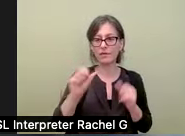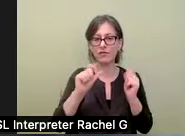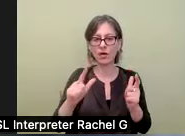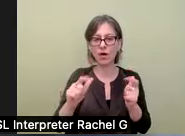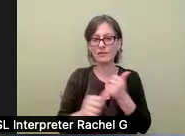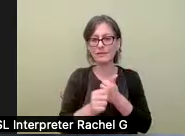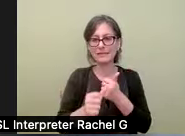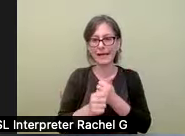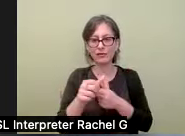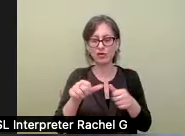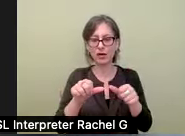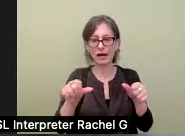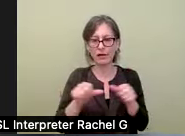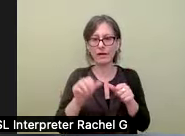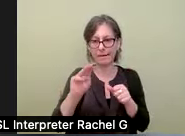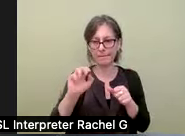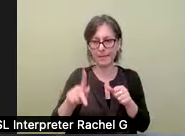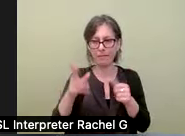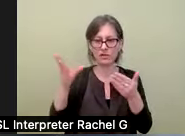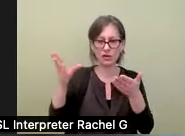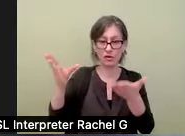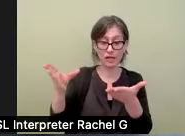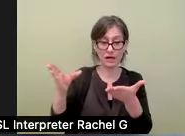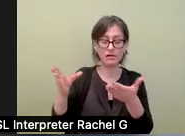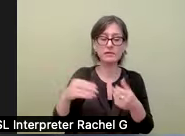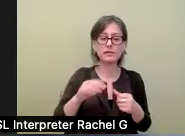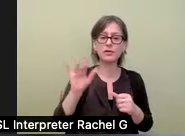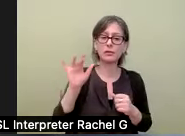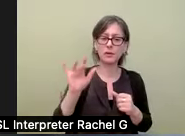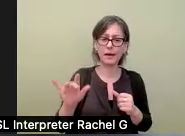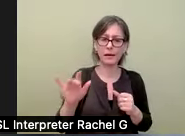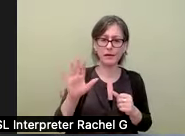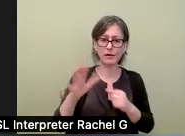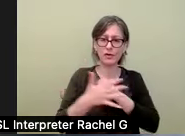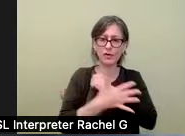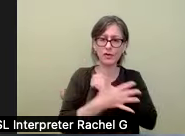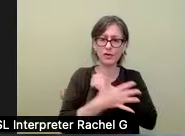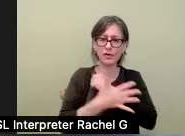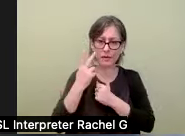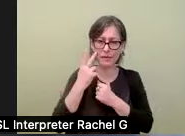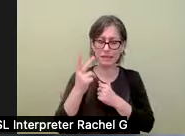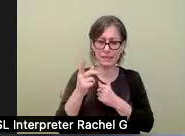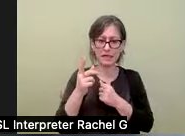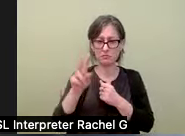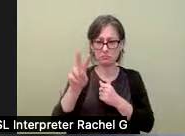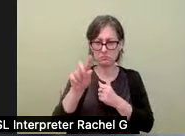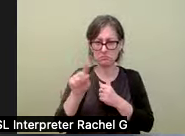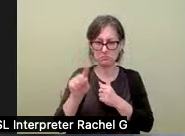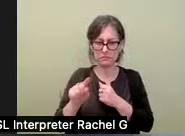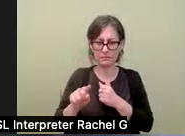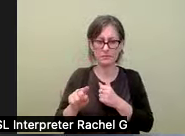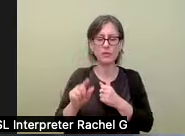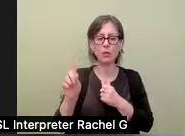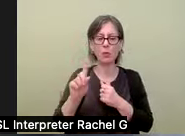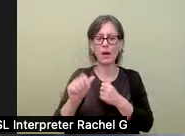maps are located. So you can go on to that website, you can click on your county, and you can see right where that